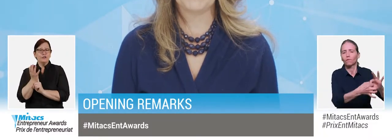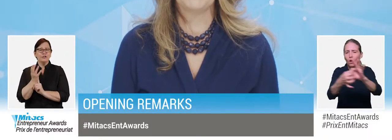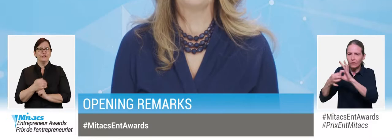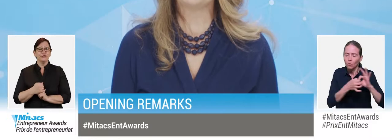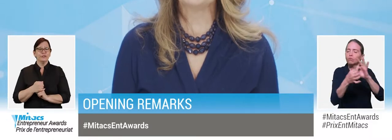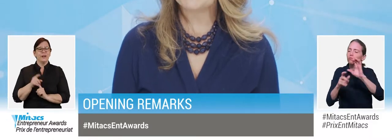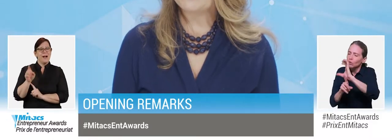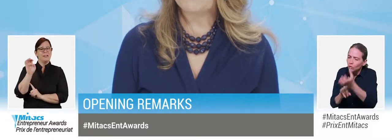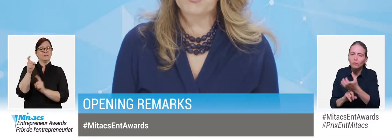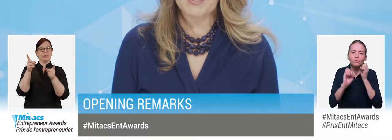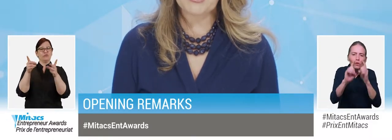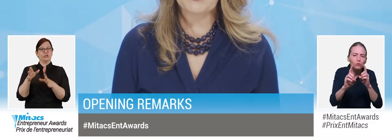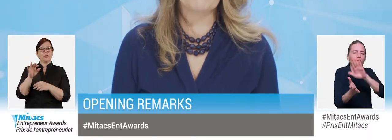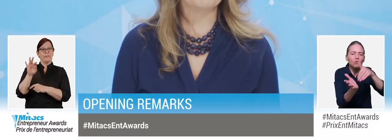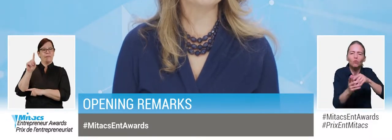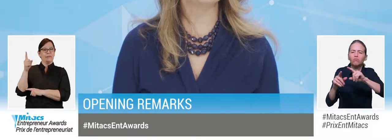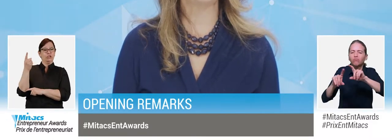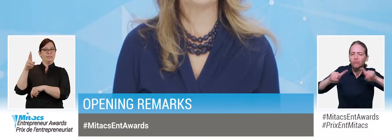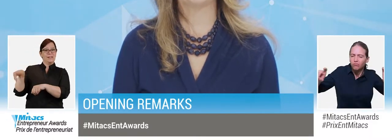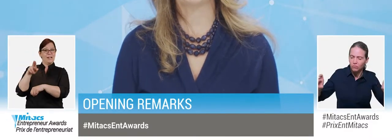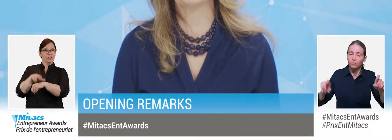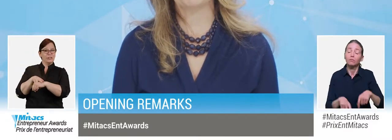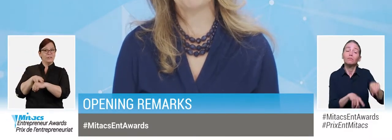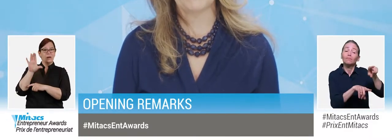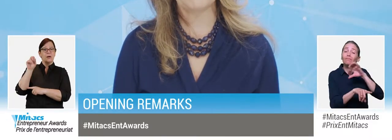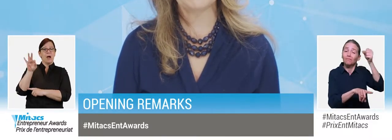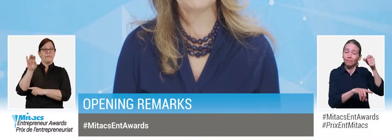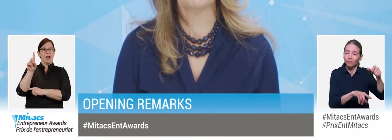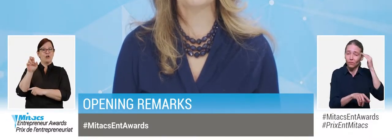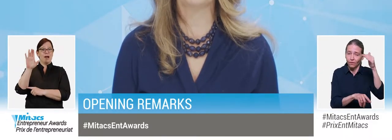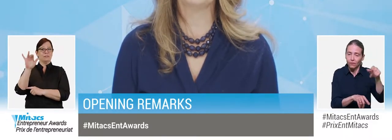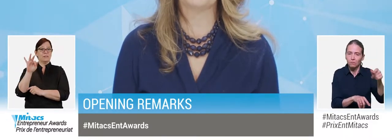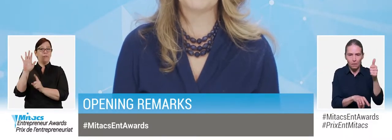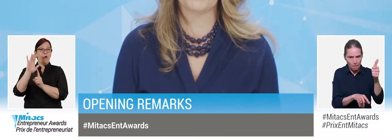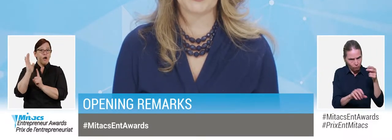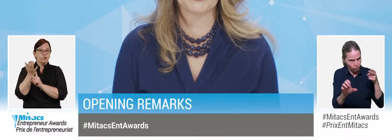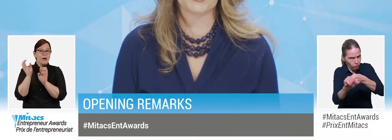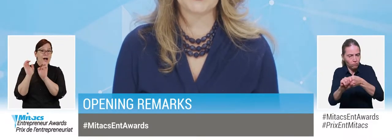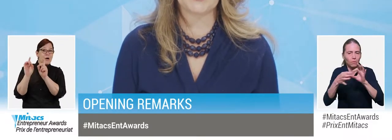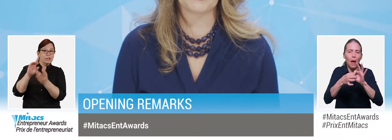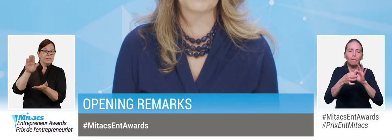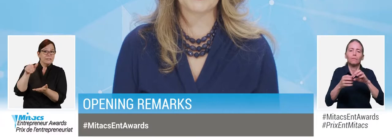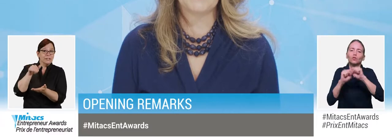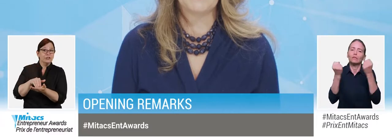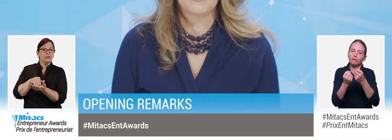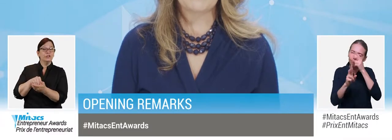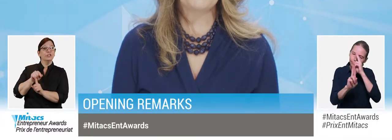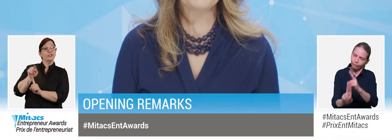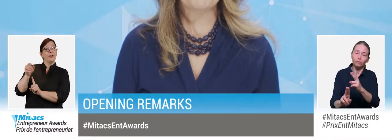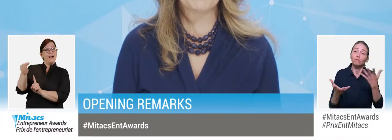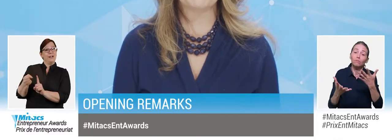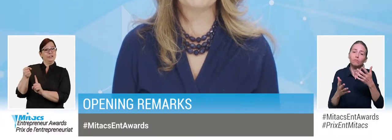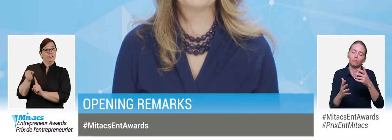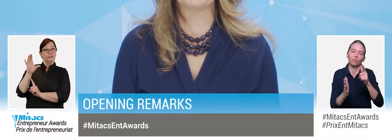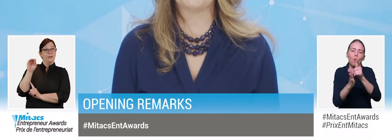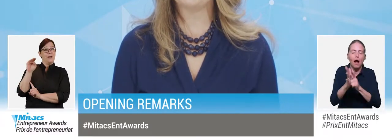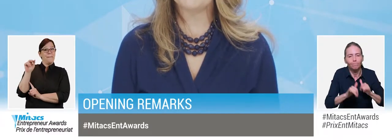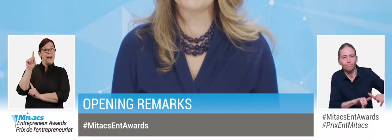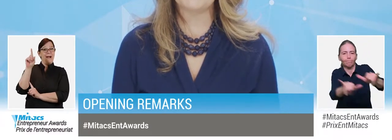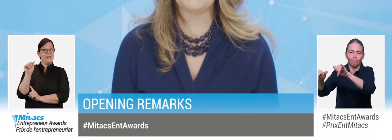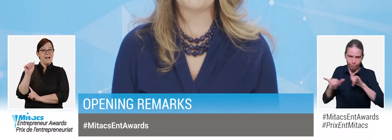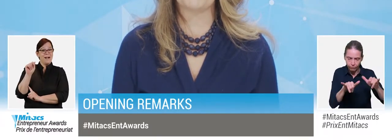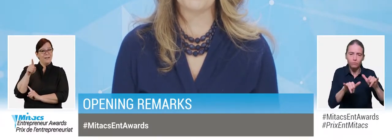culture. The executive director of the First Nations Confederacy of Cultural Education Centers, Elder Kamanda is